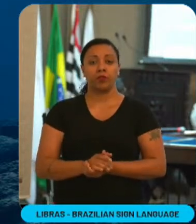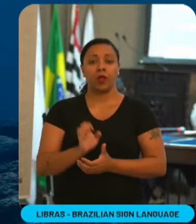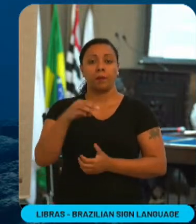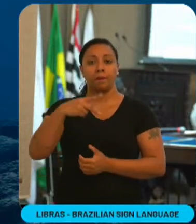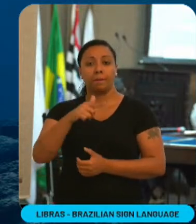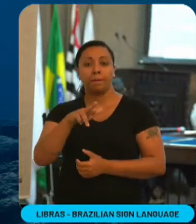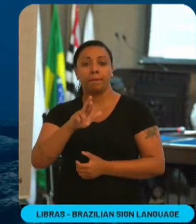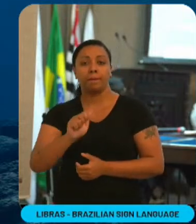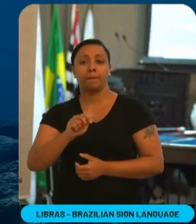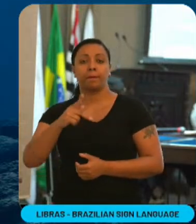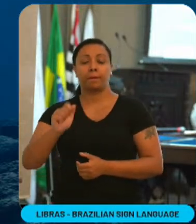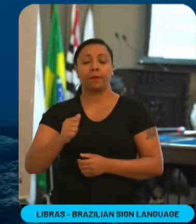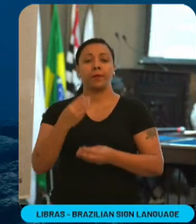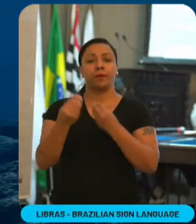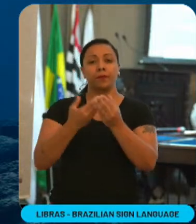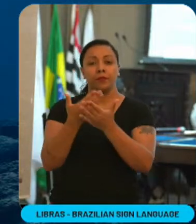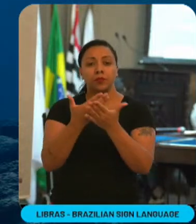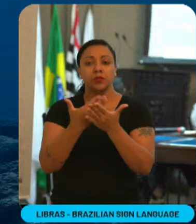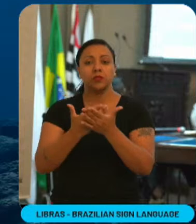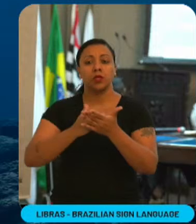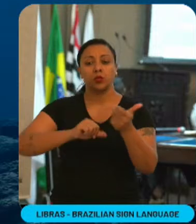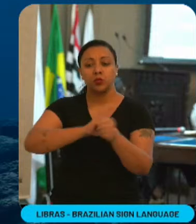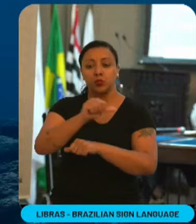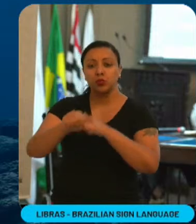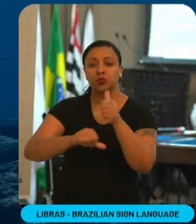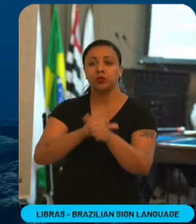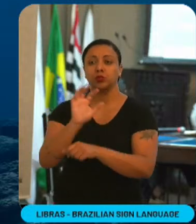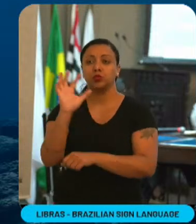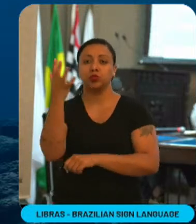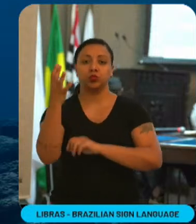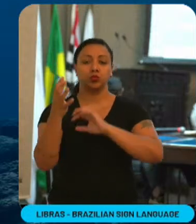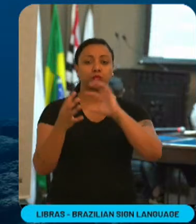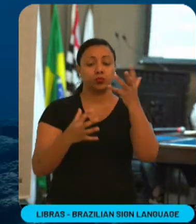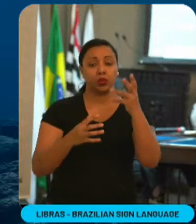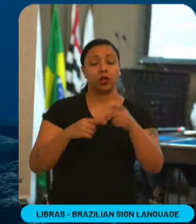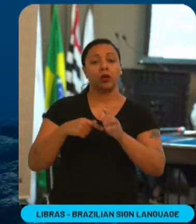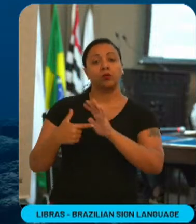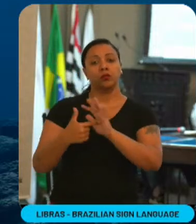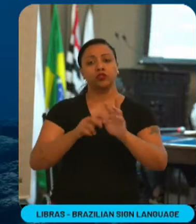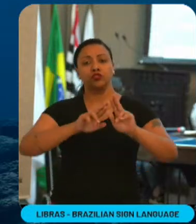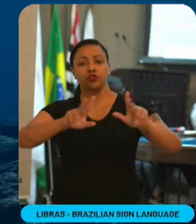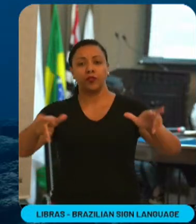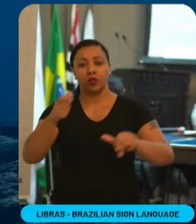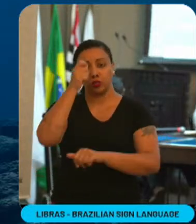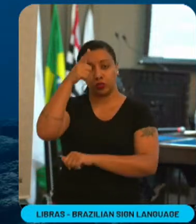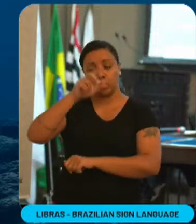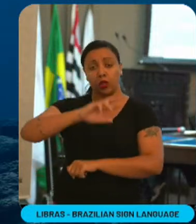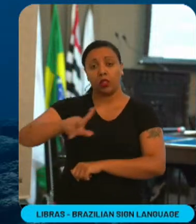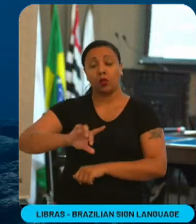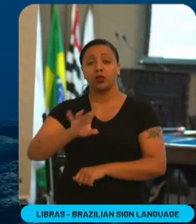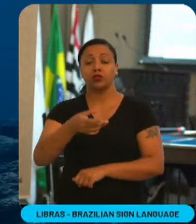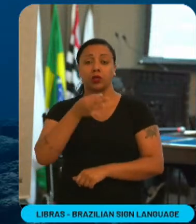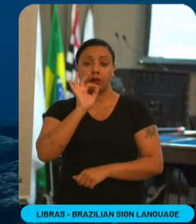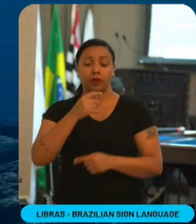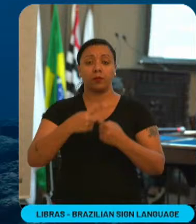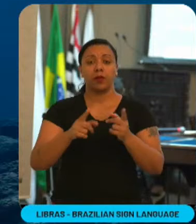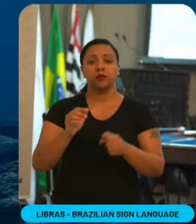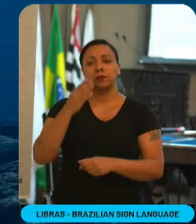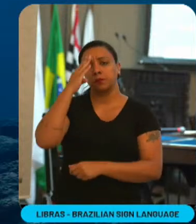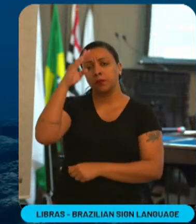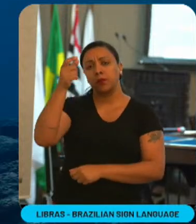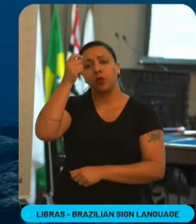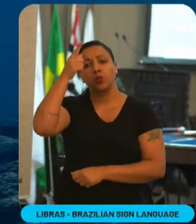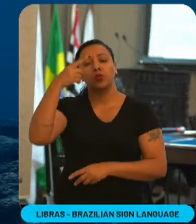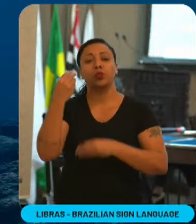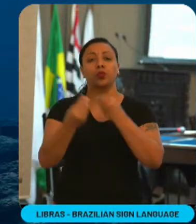Several studies show, like for example, Imbrata is a very good example, as they've